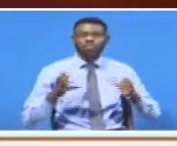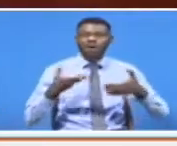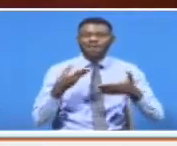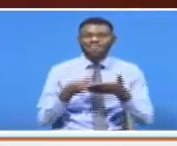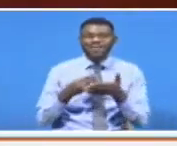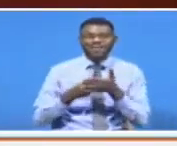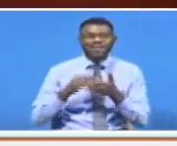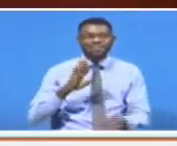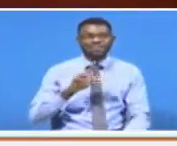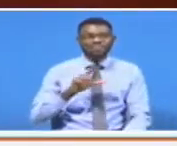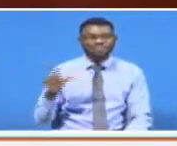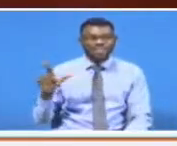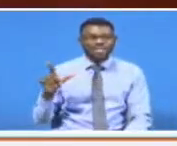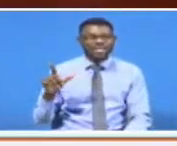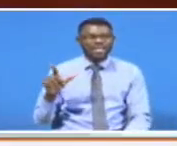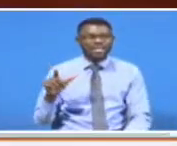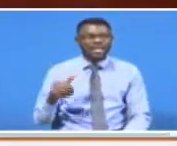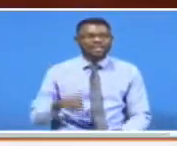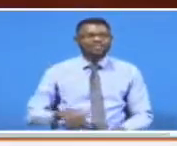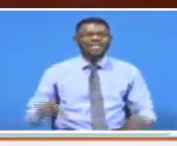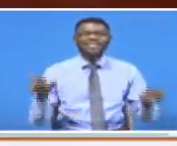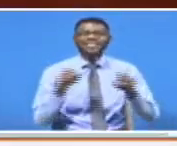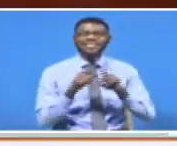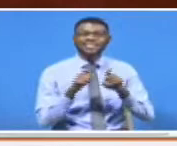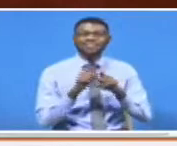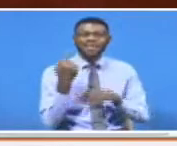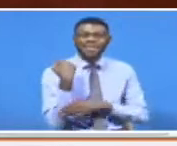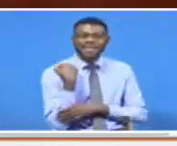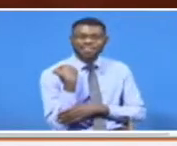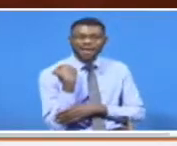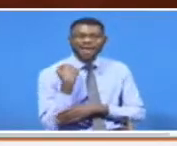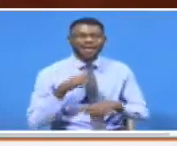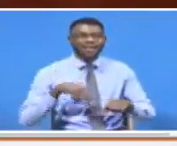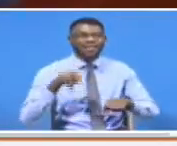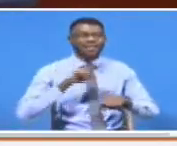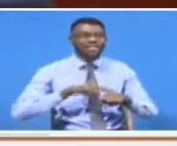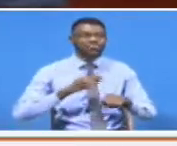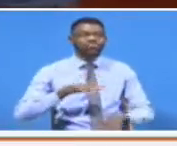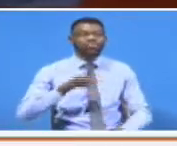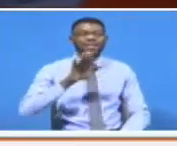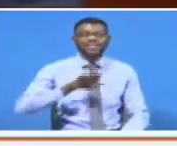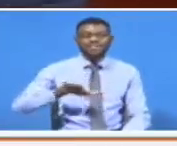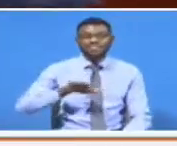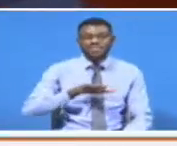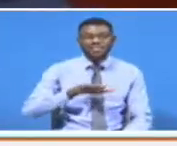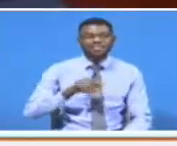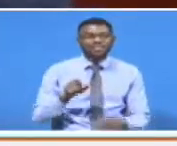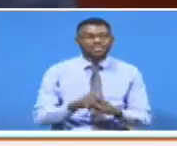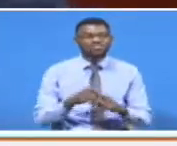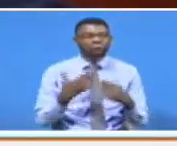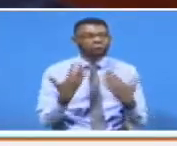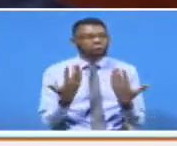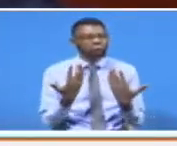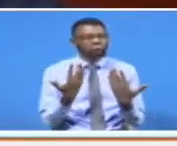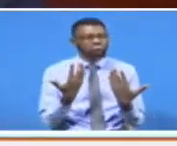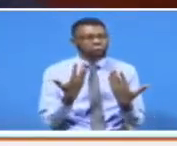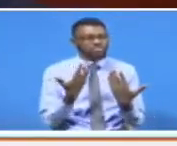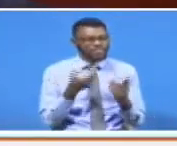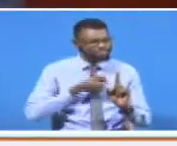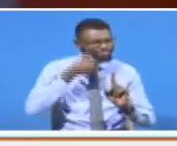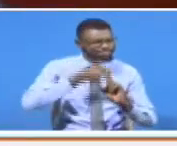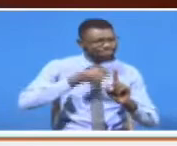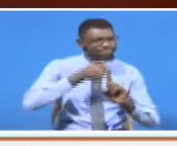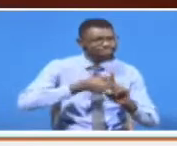finance bill. The same knife we use at the National Assembly, Mr. Speaker, is we shall use to vanquish and